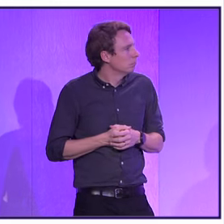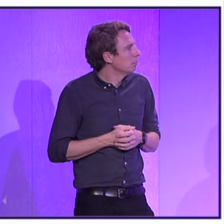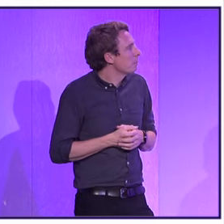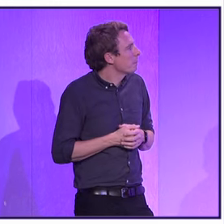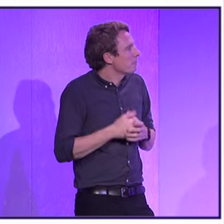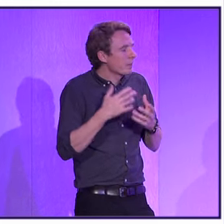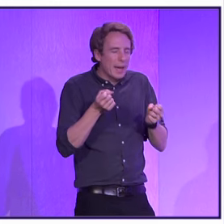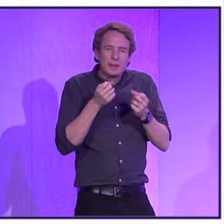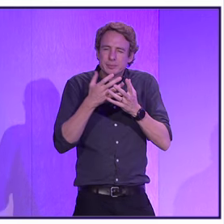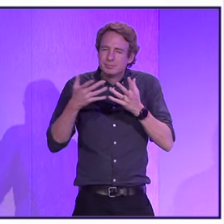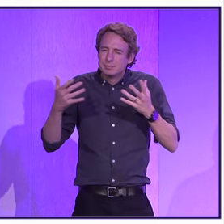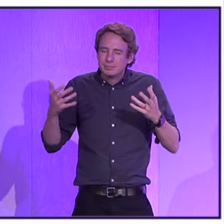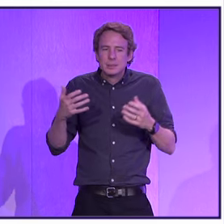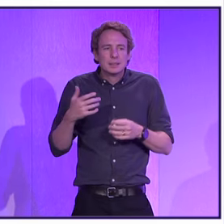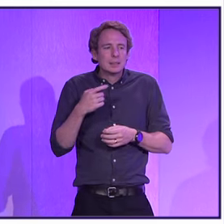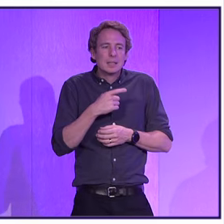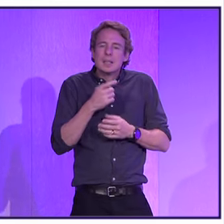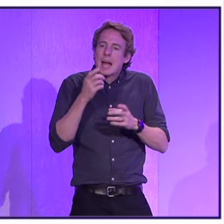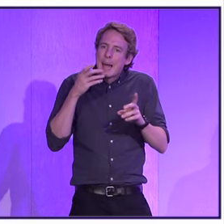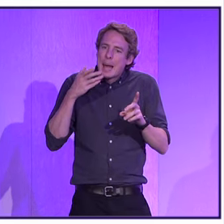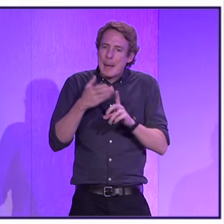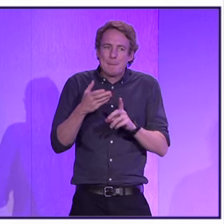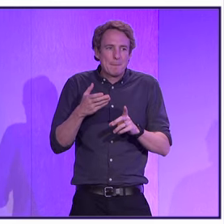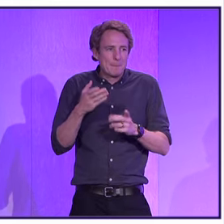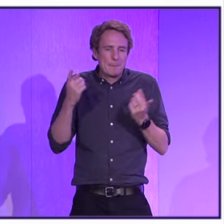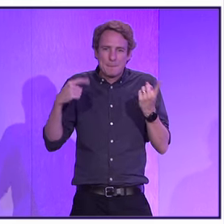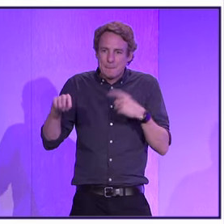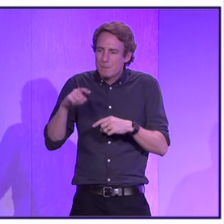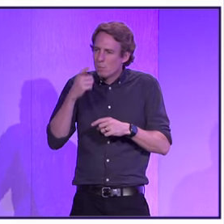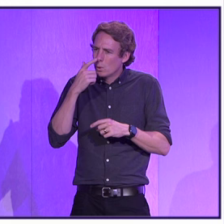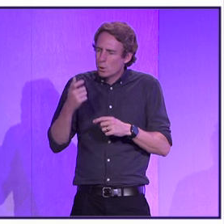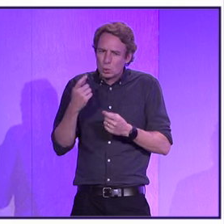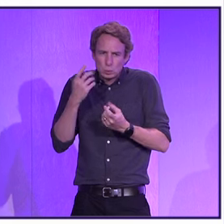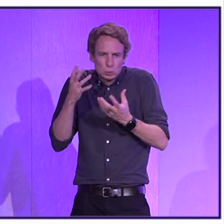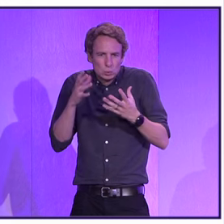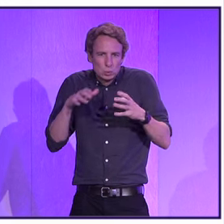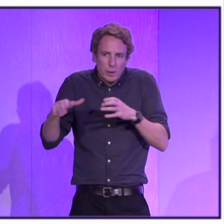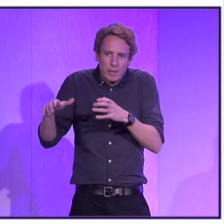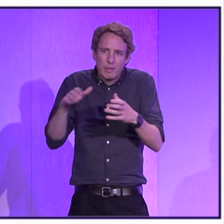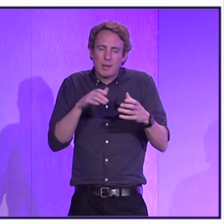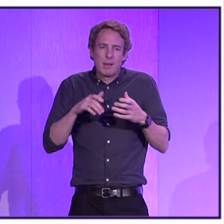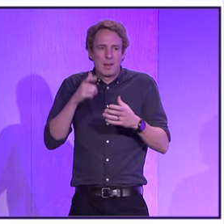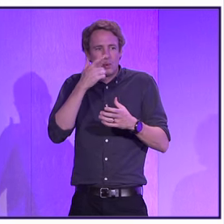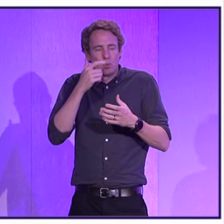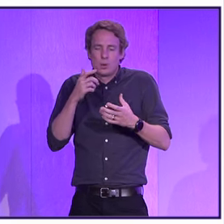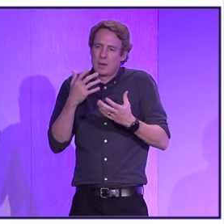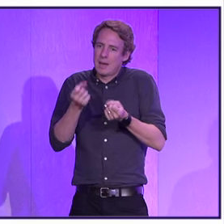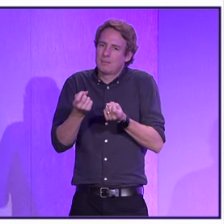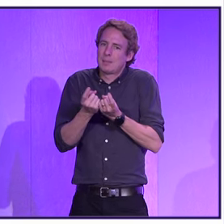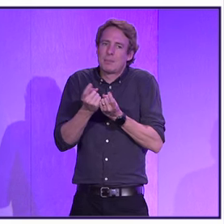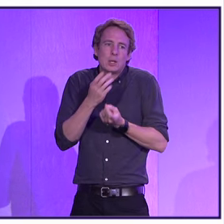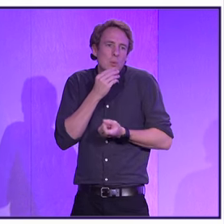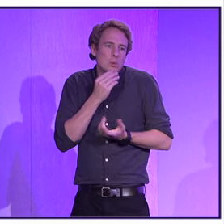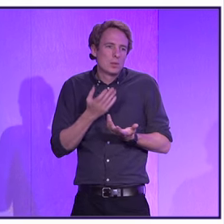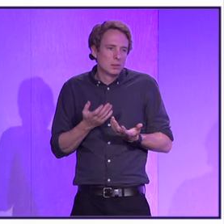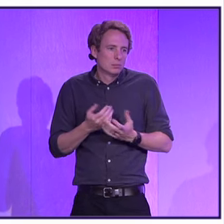Many more. But yeah, the idea is that, you know, maybe between us we could build this into something that could be useful as a kind of